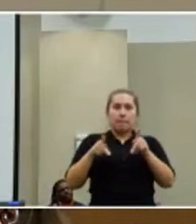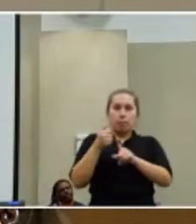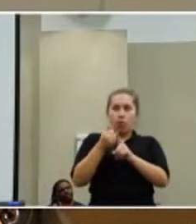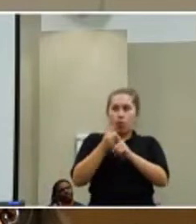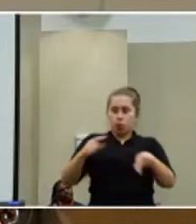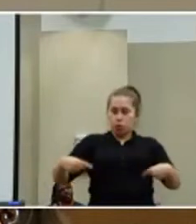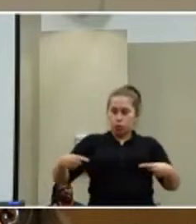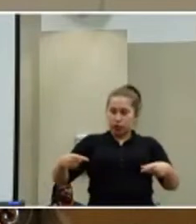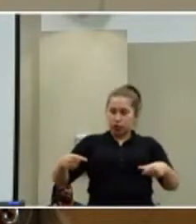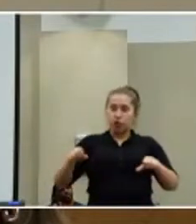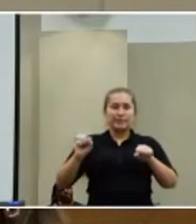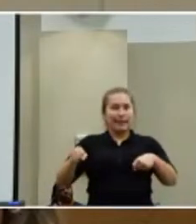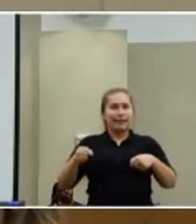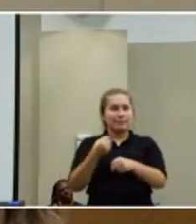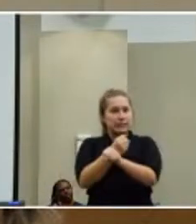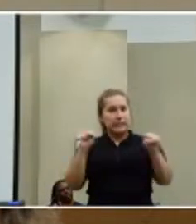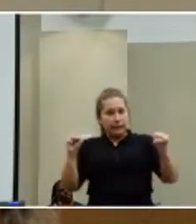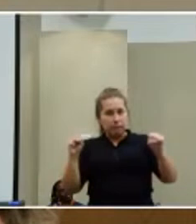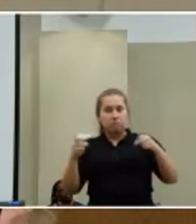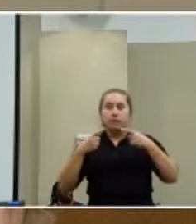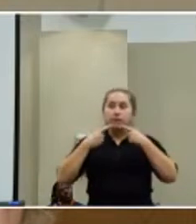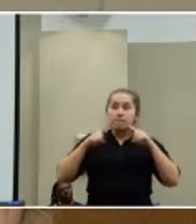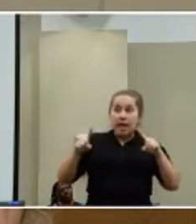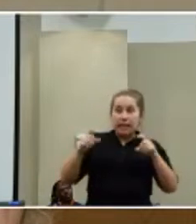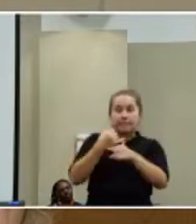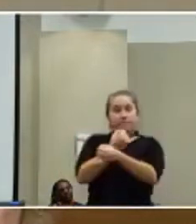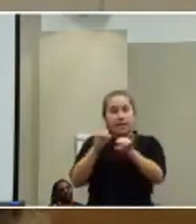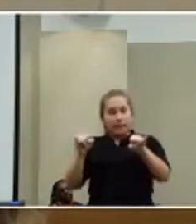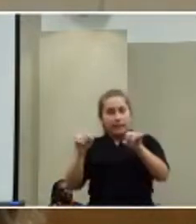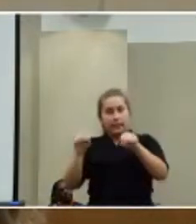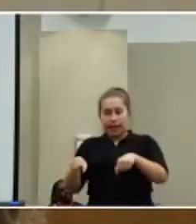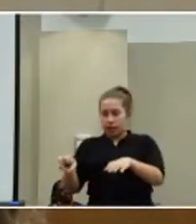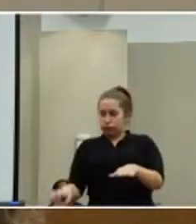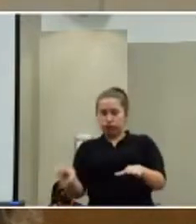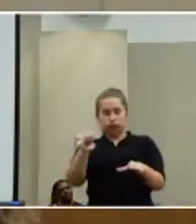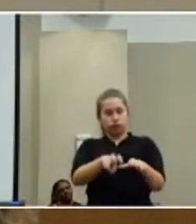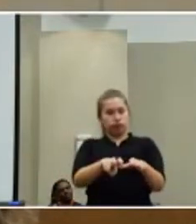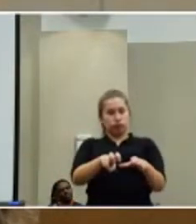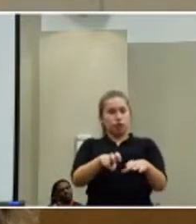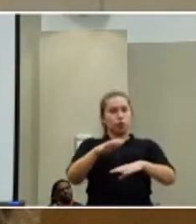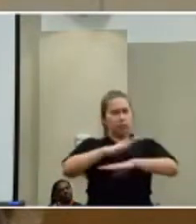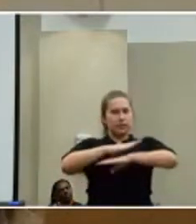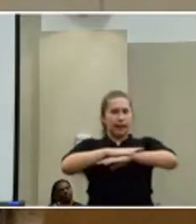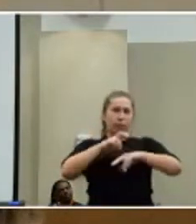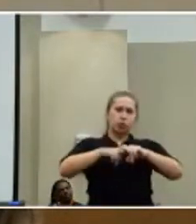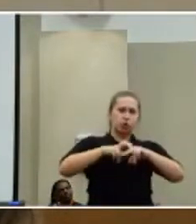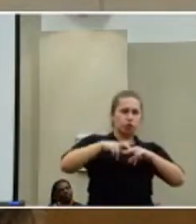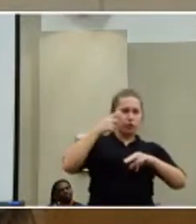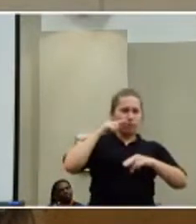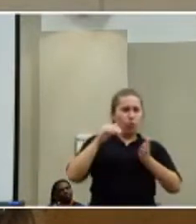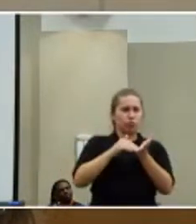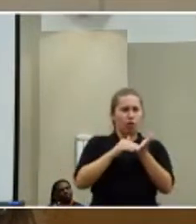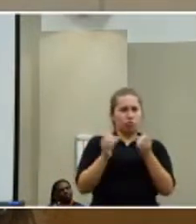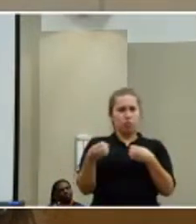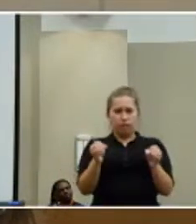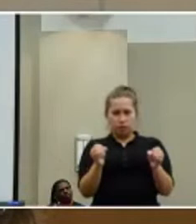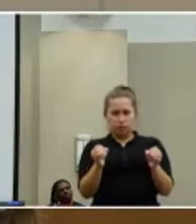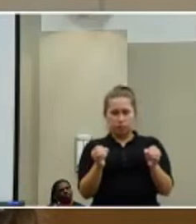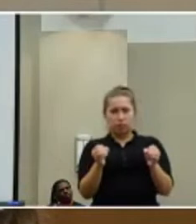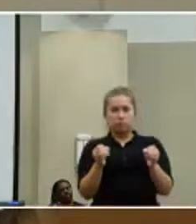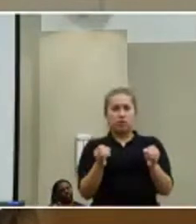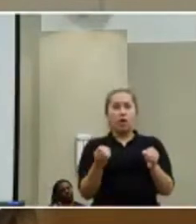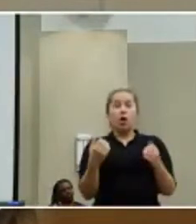and effectively and independently transfer from their wheelchairs to examination tables and chairs. We set a